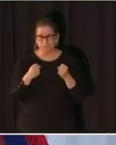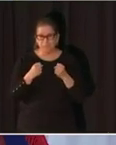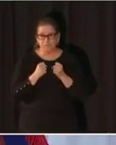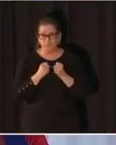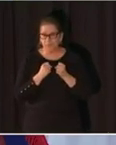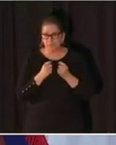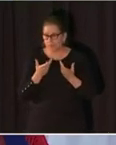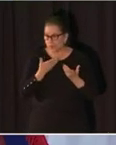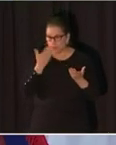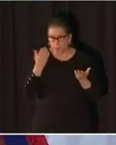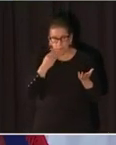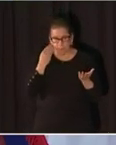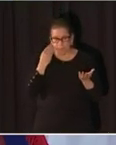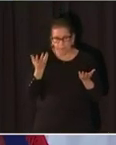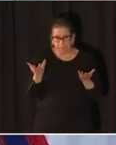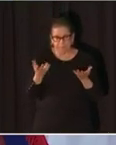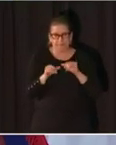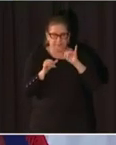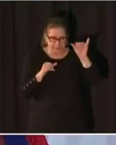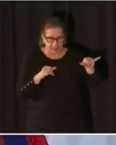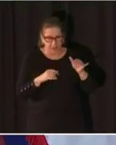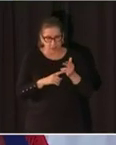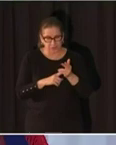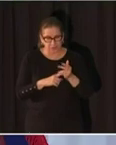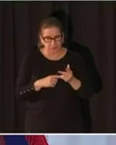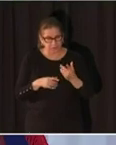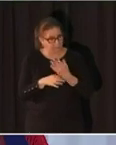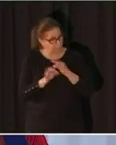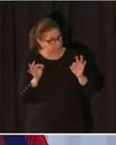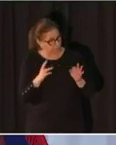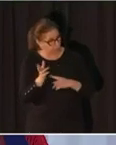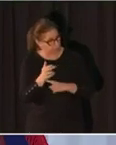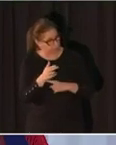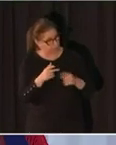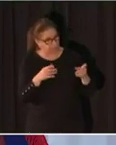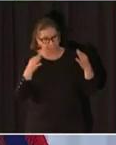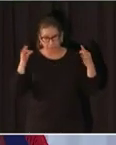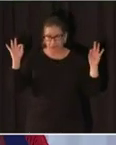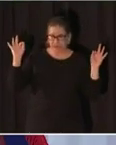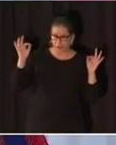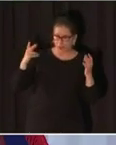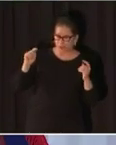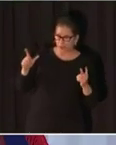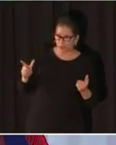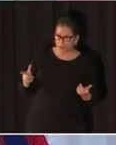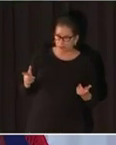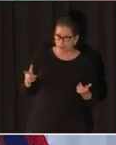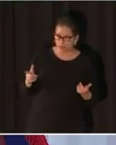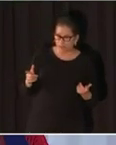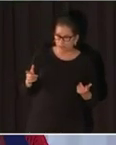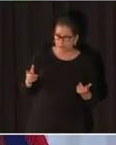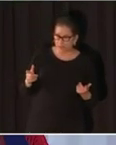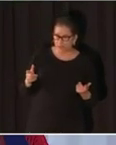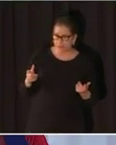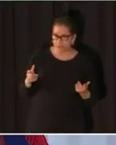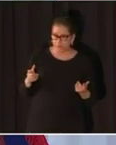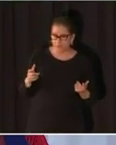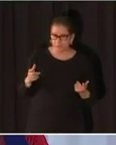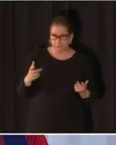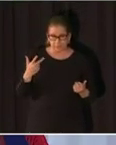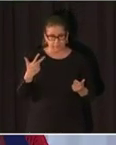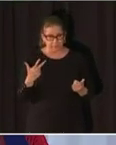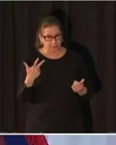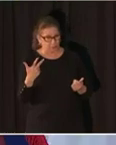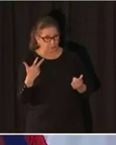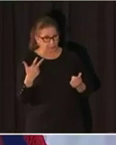disease. Still 3 hotels? No, we're actually working with 5 hotels right now. And then either Mayor or Dr. Nesbitt, can